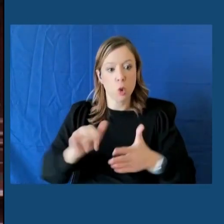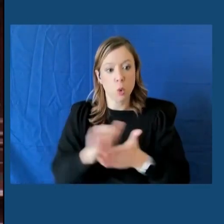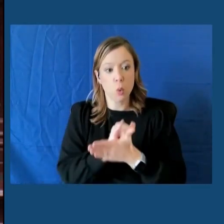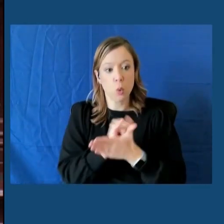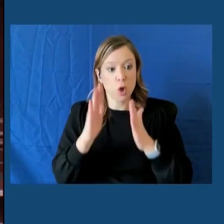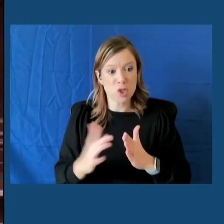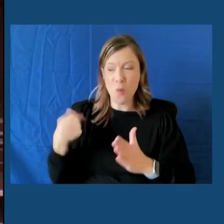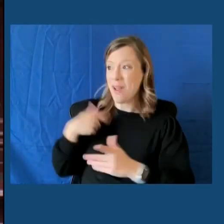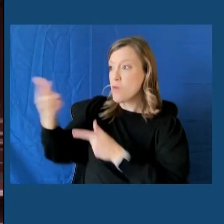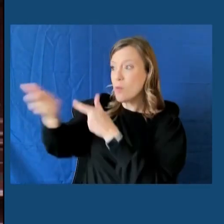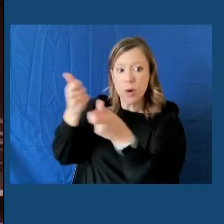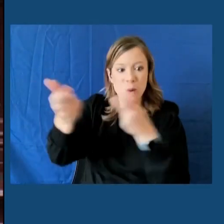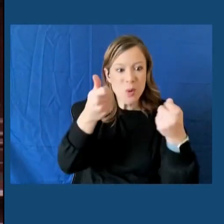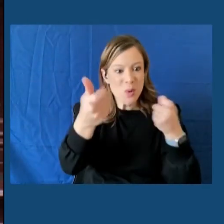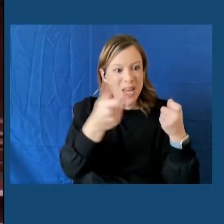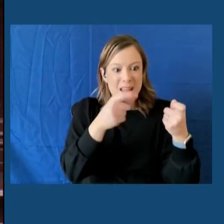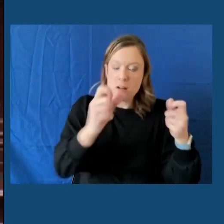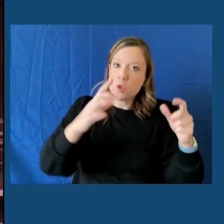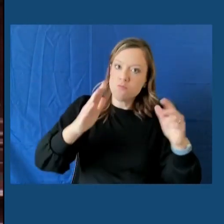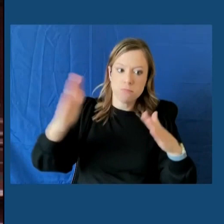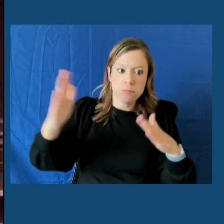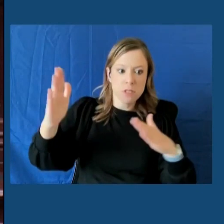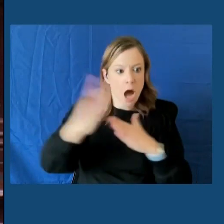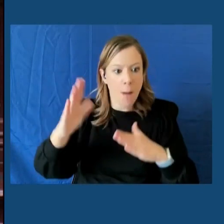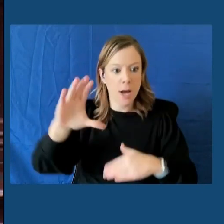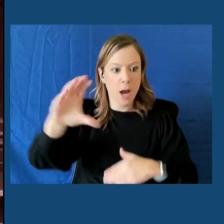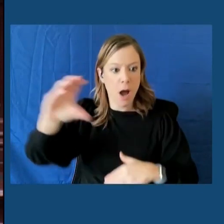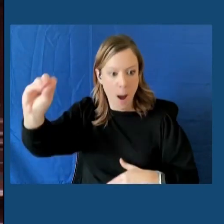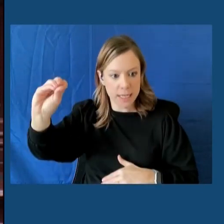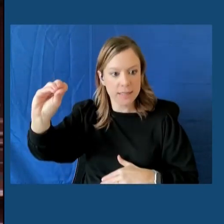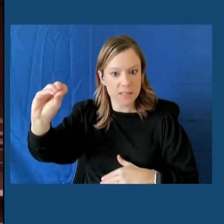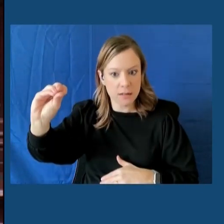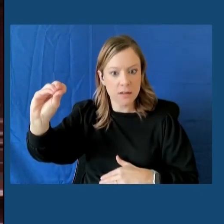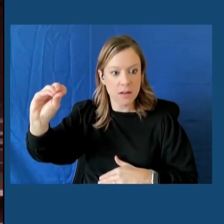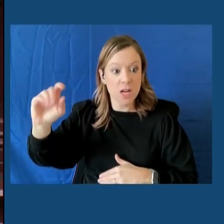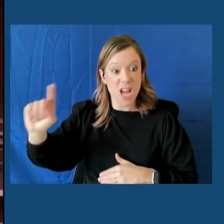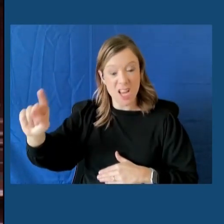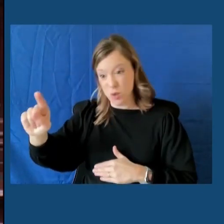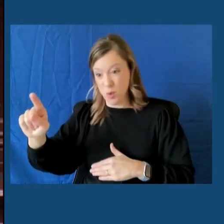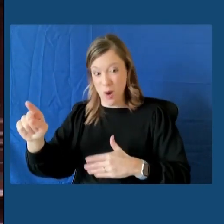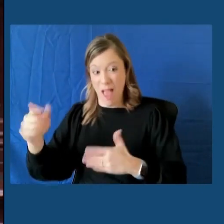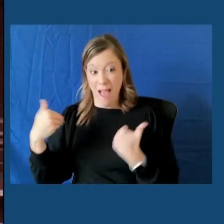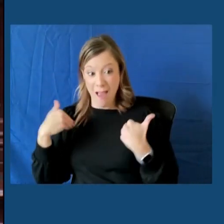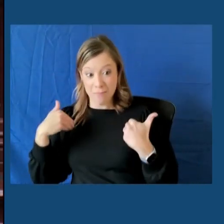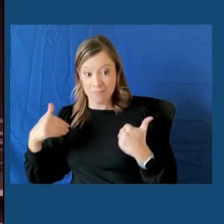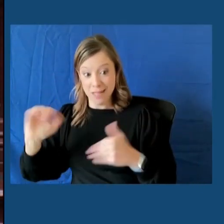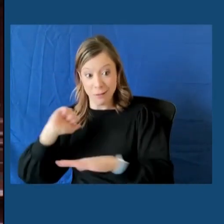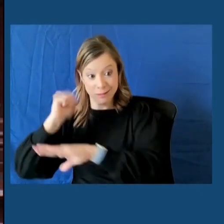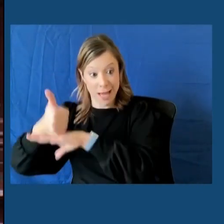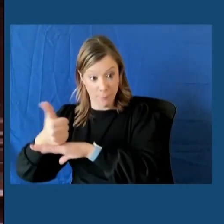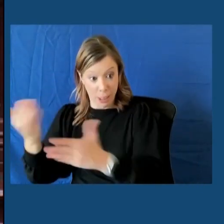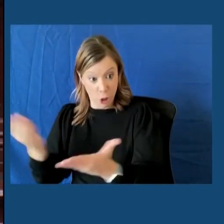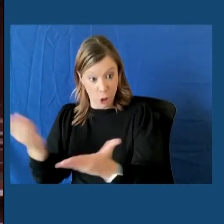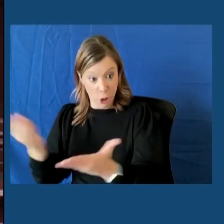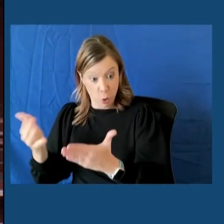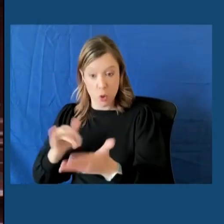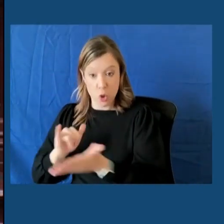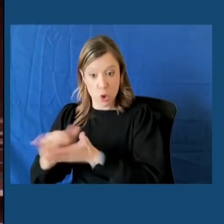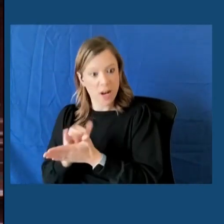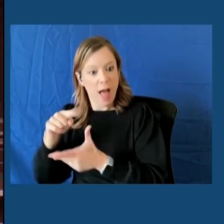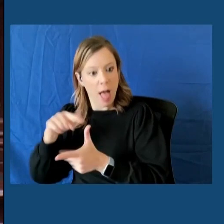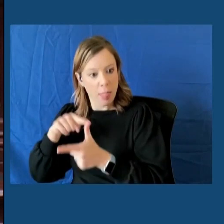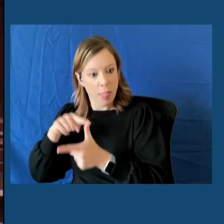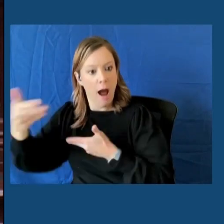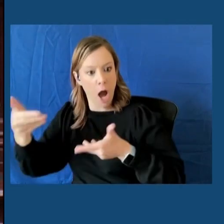high-paying jobs to New York. Last week, I detailed a series of actions to protect New Yorkers from cheats